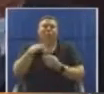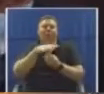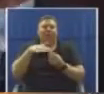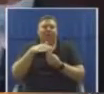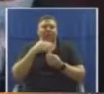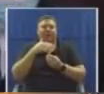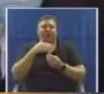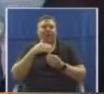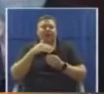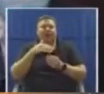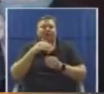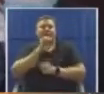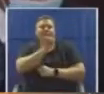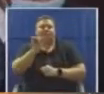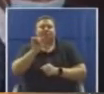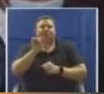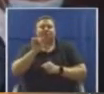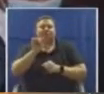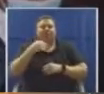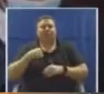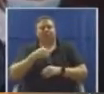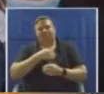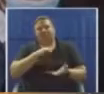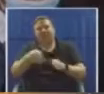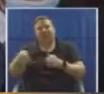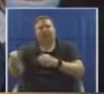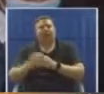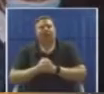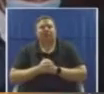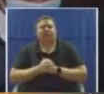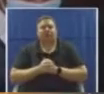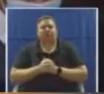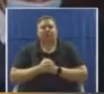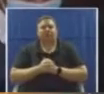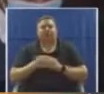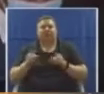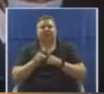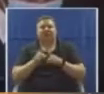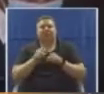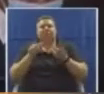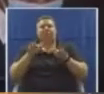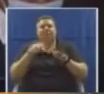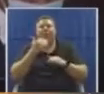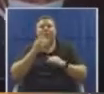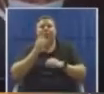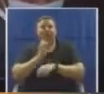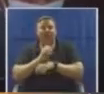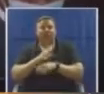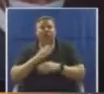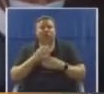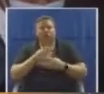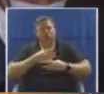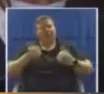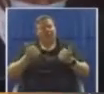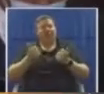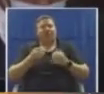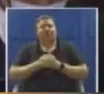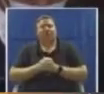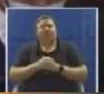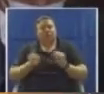loved ones during these recent floods. We also pray for a speedy recovery of all those who were injured, and we join all those that are praying today,